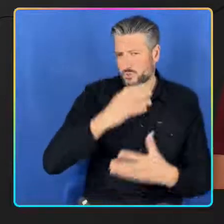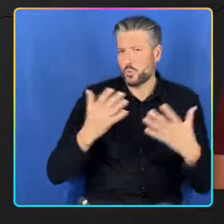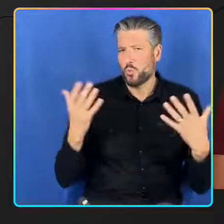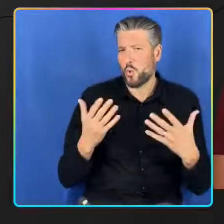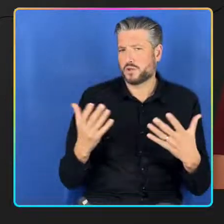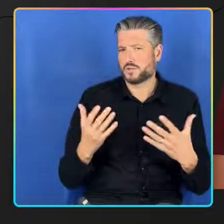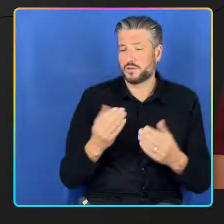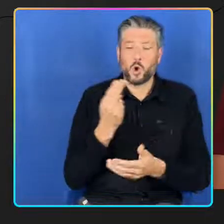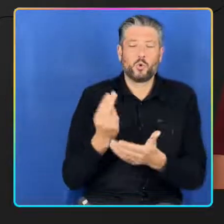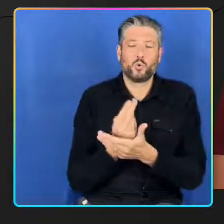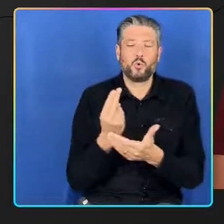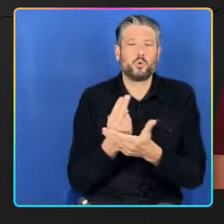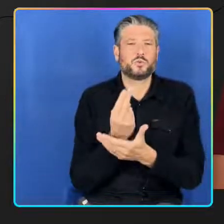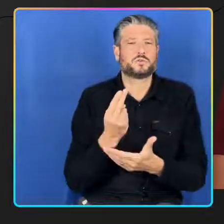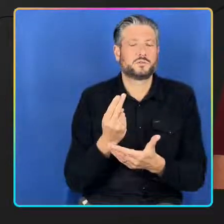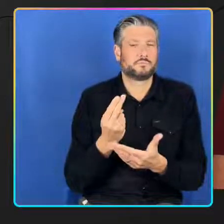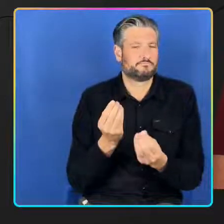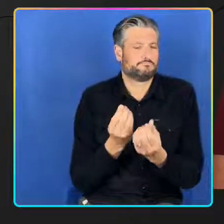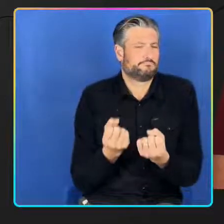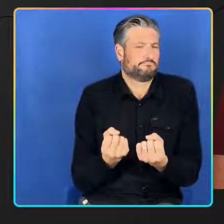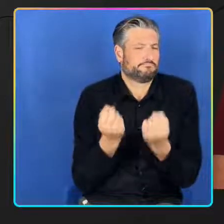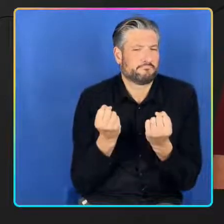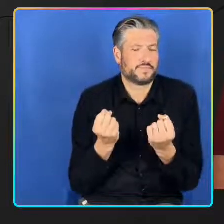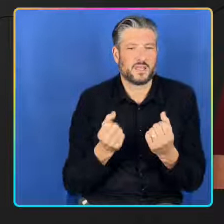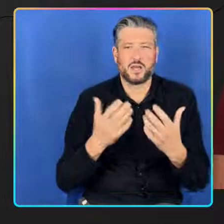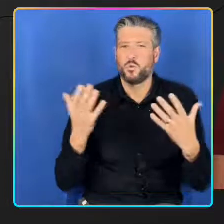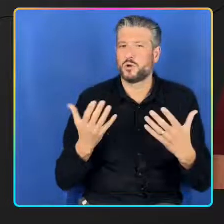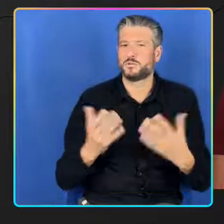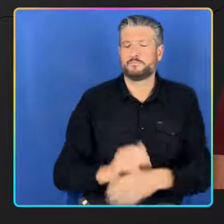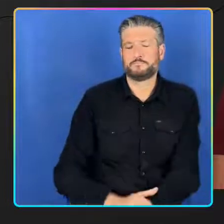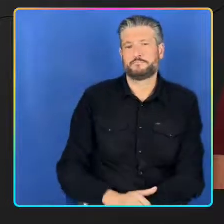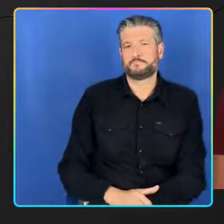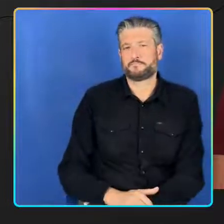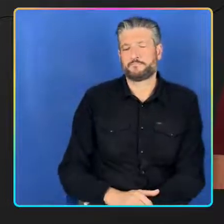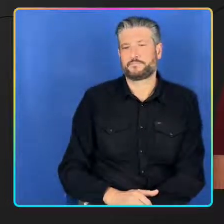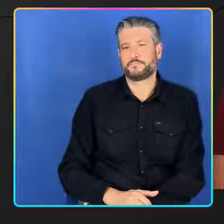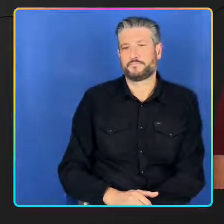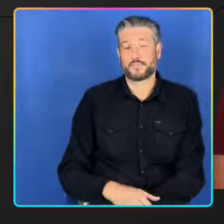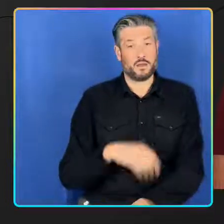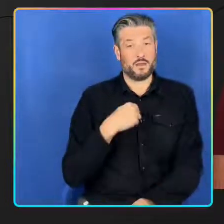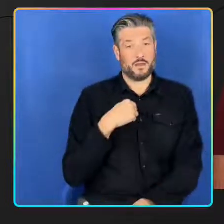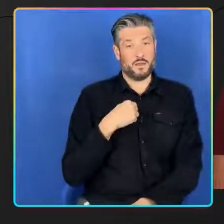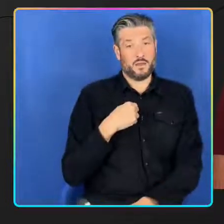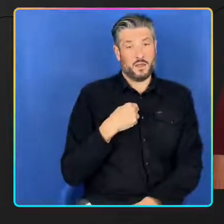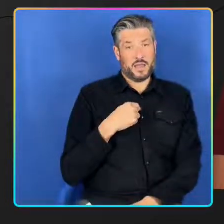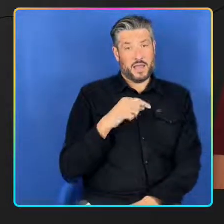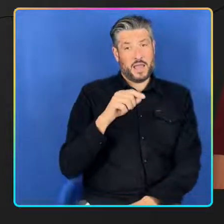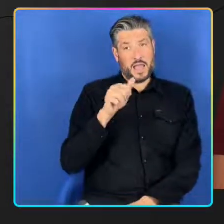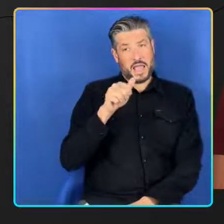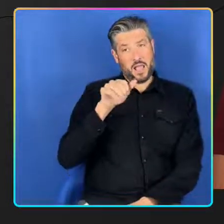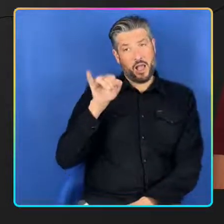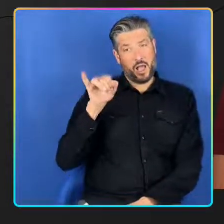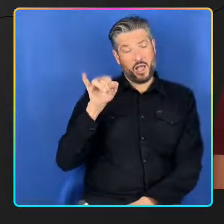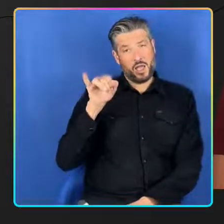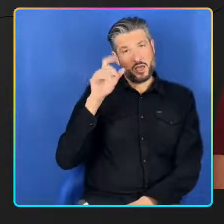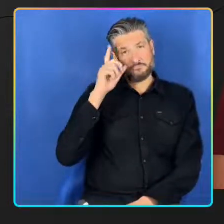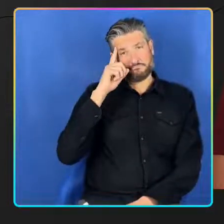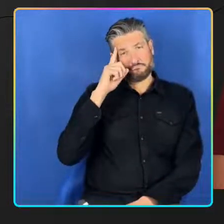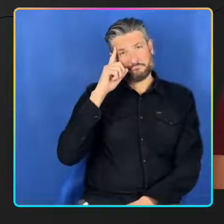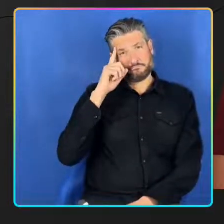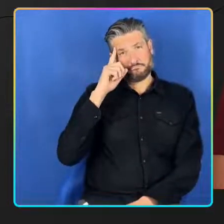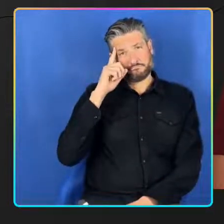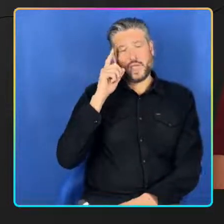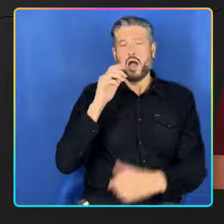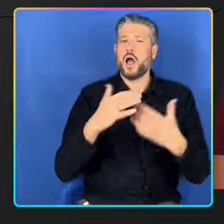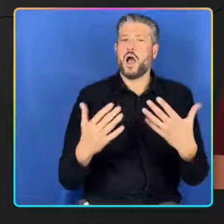Most useful thing I've learned in AI. The actual definition of intelligence is probably the most useful thing I've ever